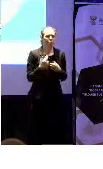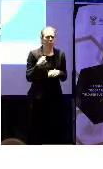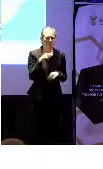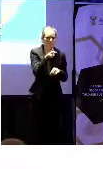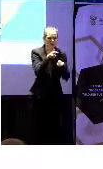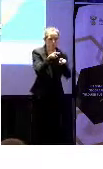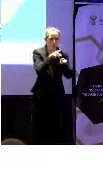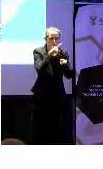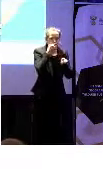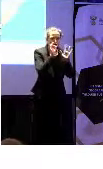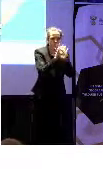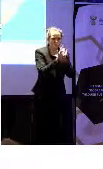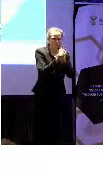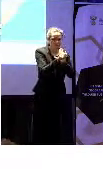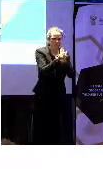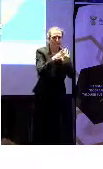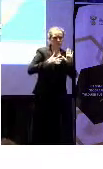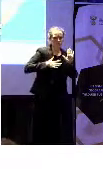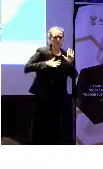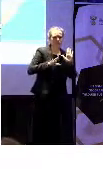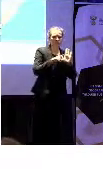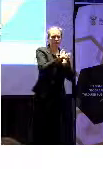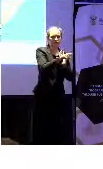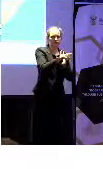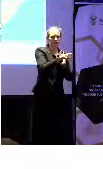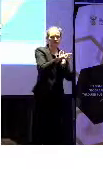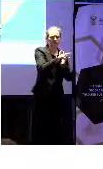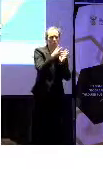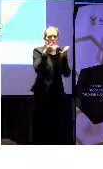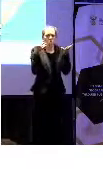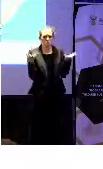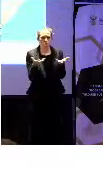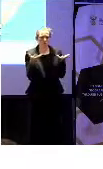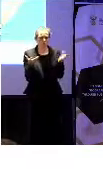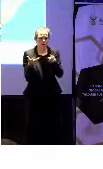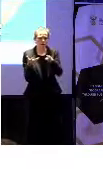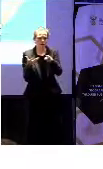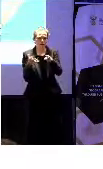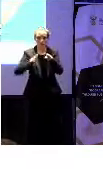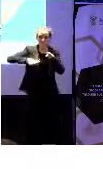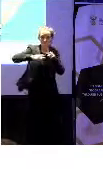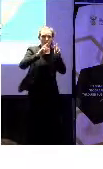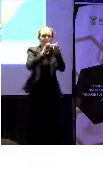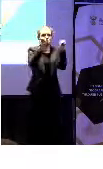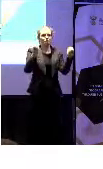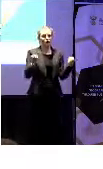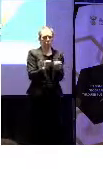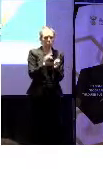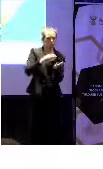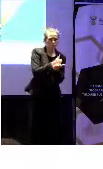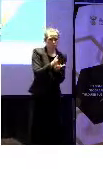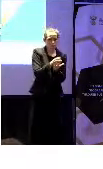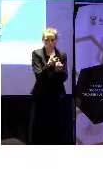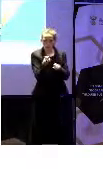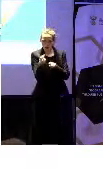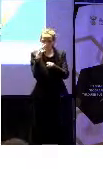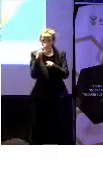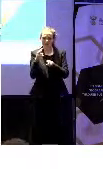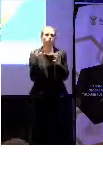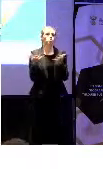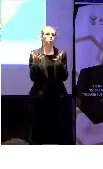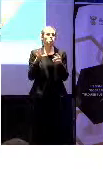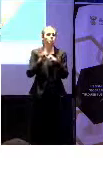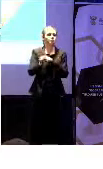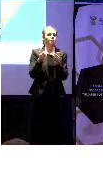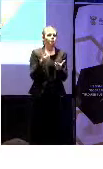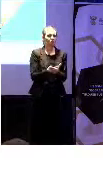is the gazetted name you wanted and where it is. Then you can locate it easily. All those yellow bubbles